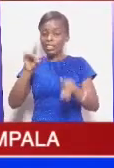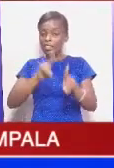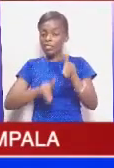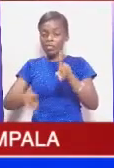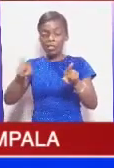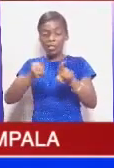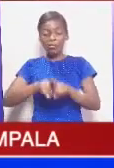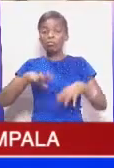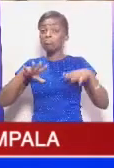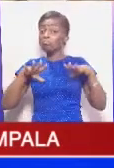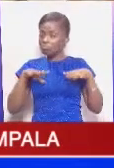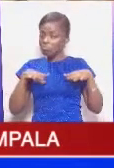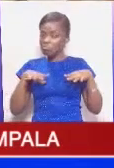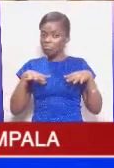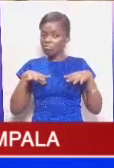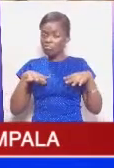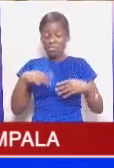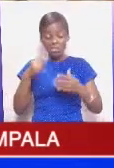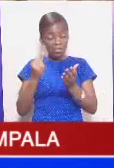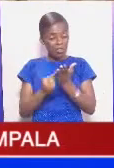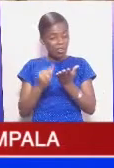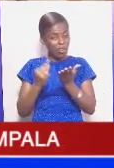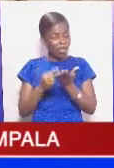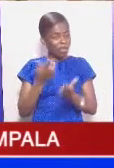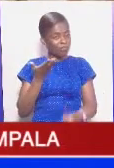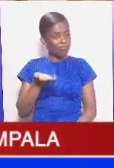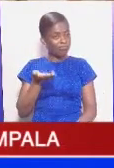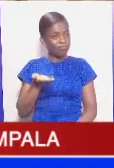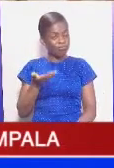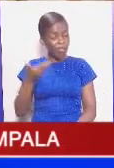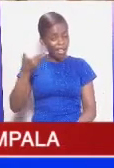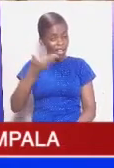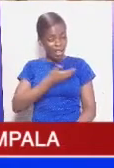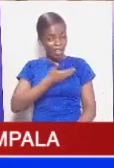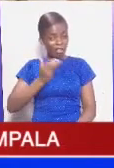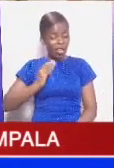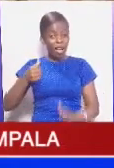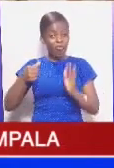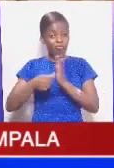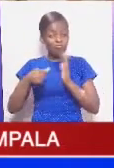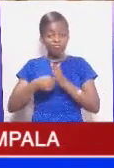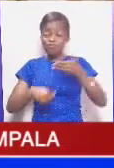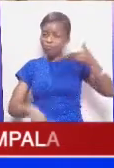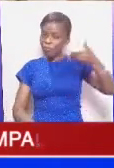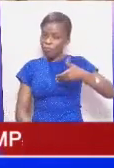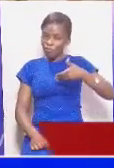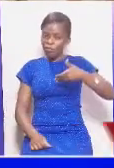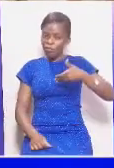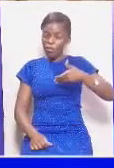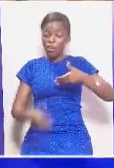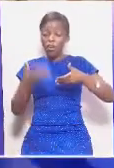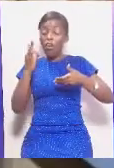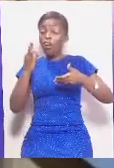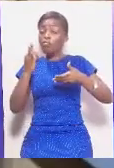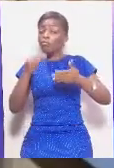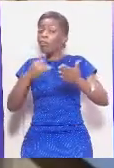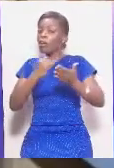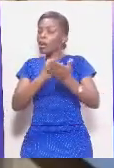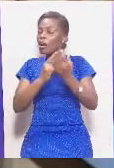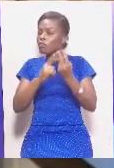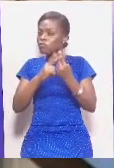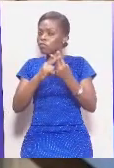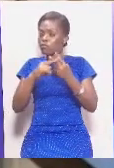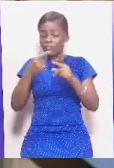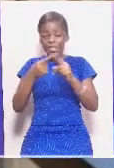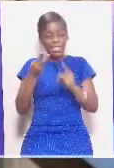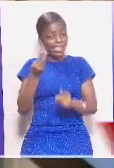nabo bawummula. Uganda yaffe tulina omutawaana gwa Mukenenya naye